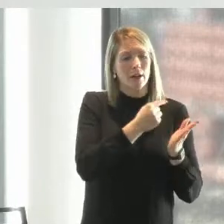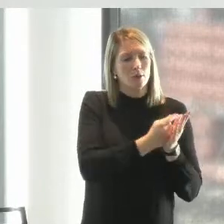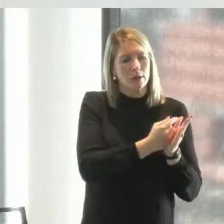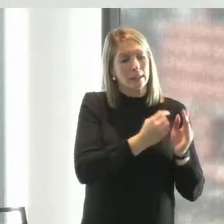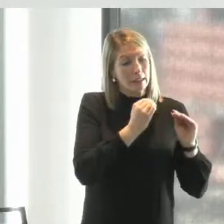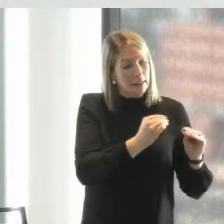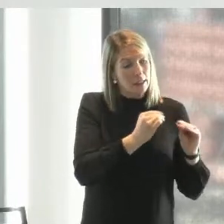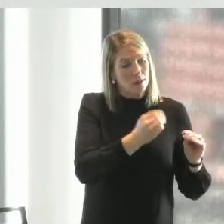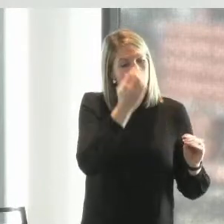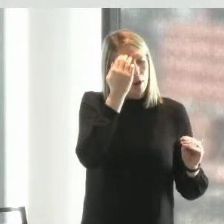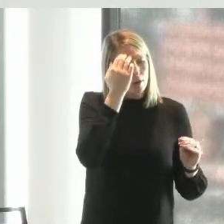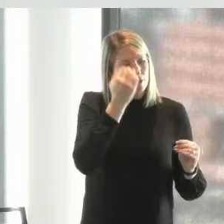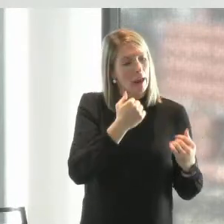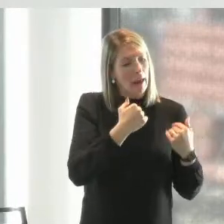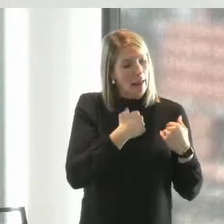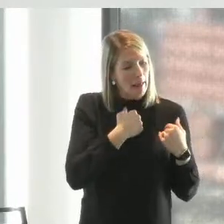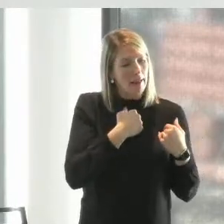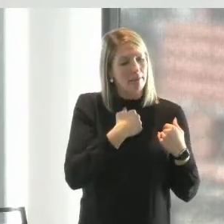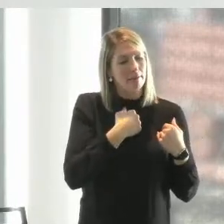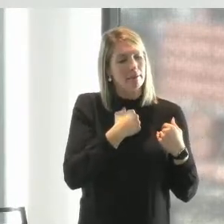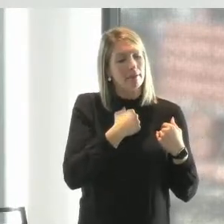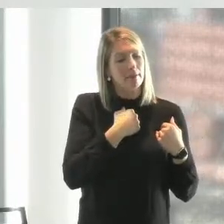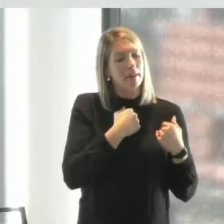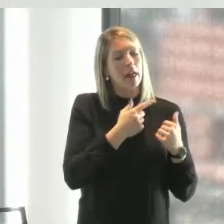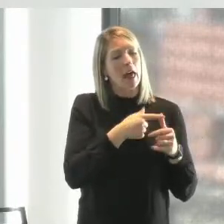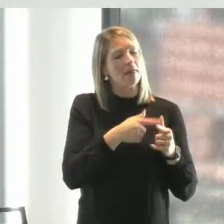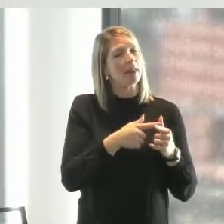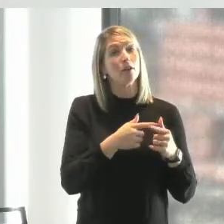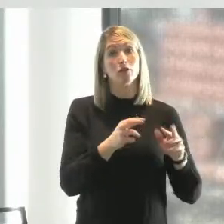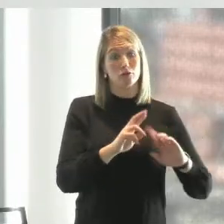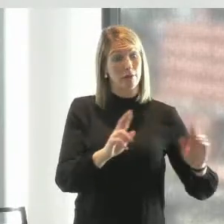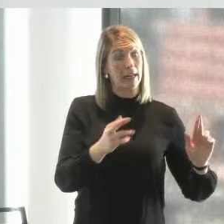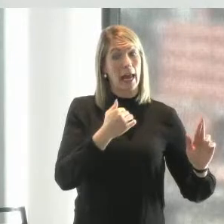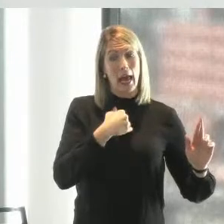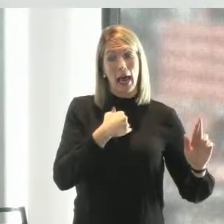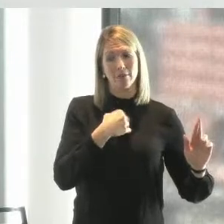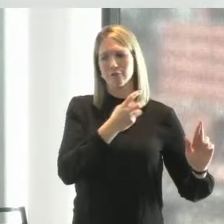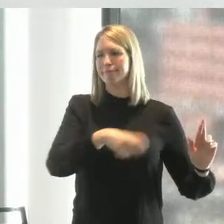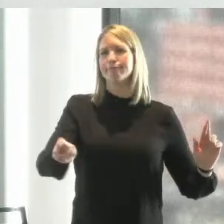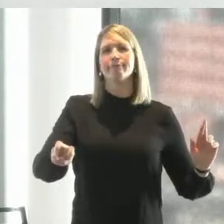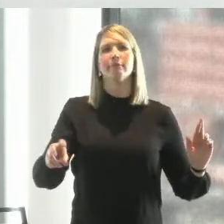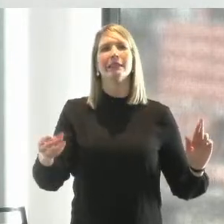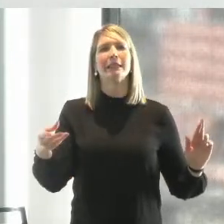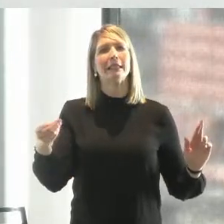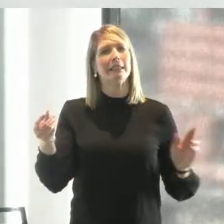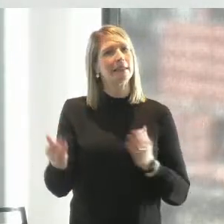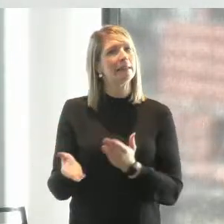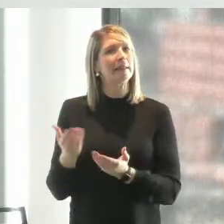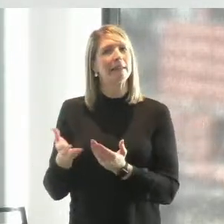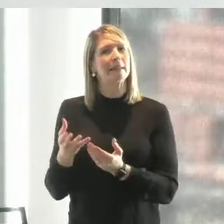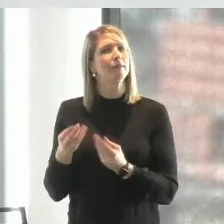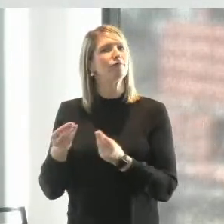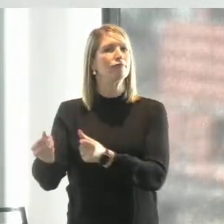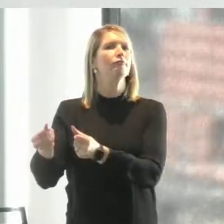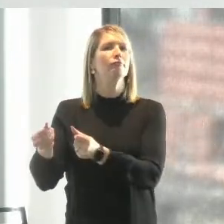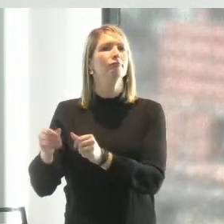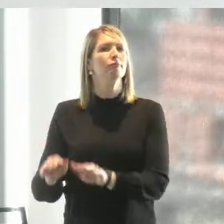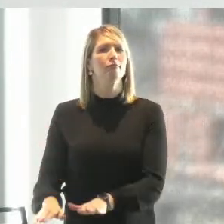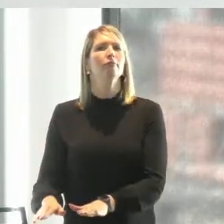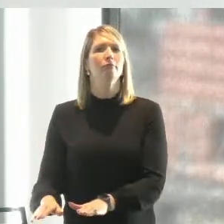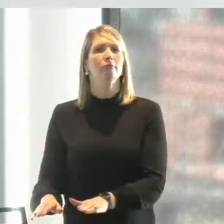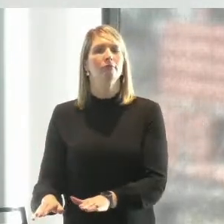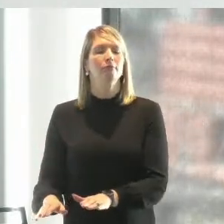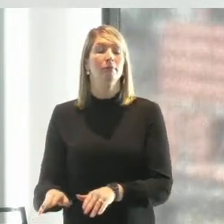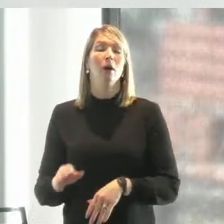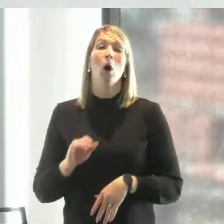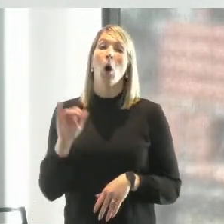individuals to be able to draw upon. Now, it will go beyond Memorial University because we will also encourage others